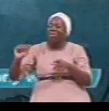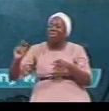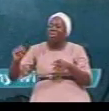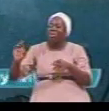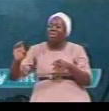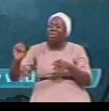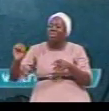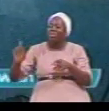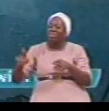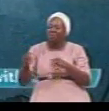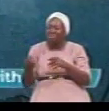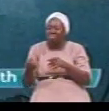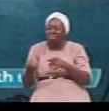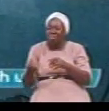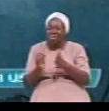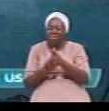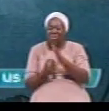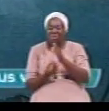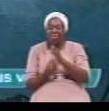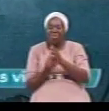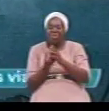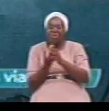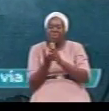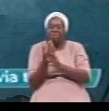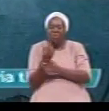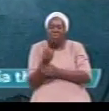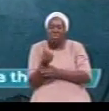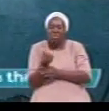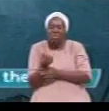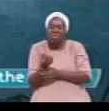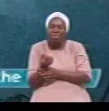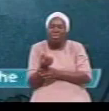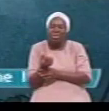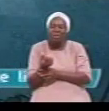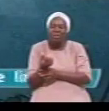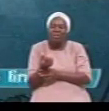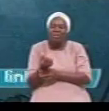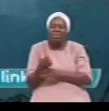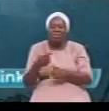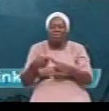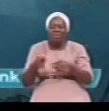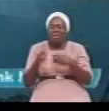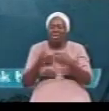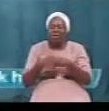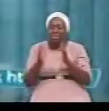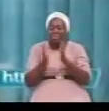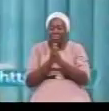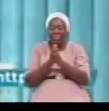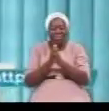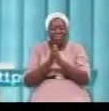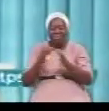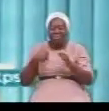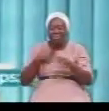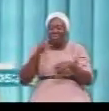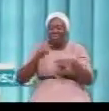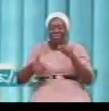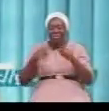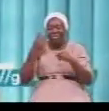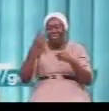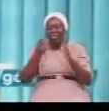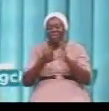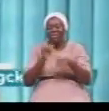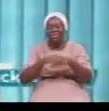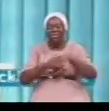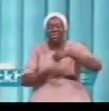of a cancer which grows slowly. And at today, we couldn't see that tumor. Thank you. Benign tumor